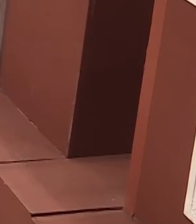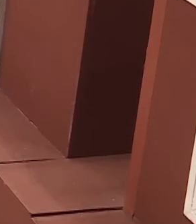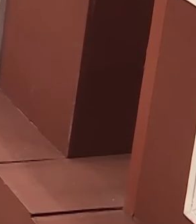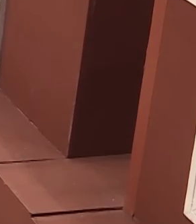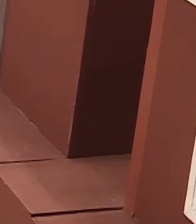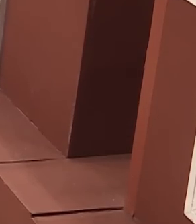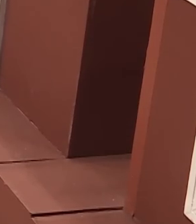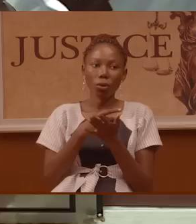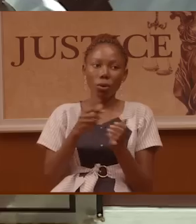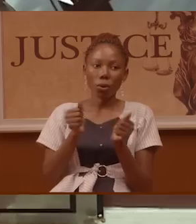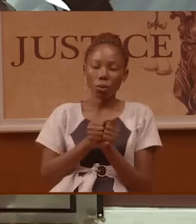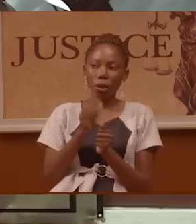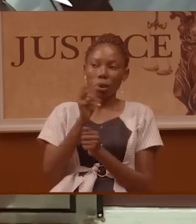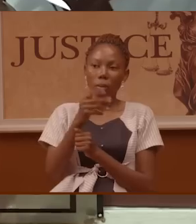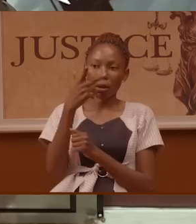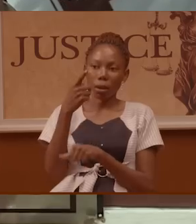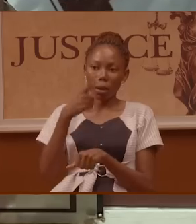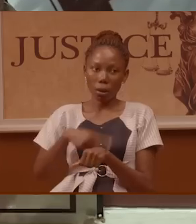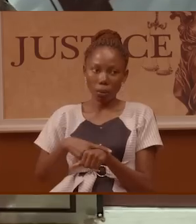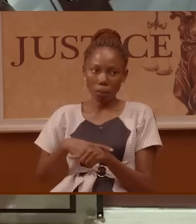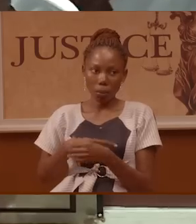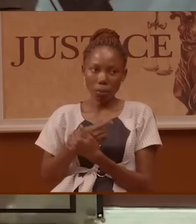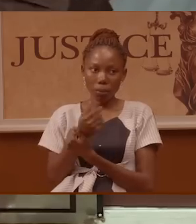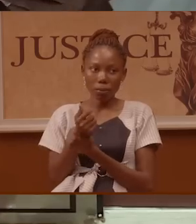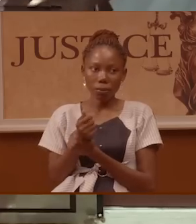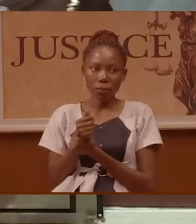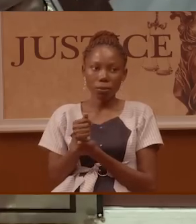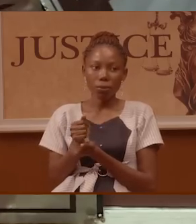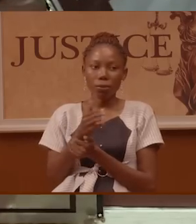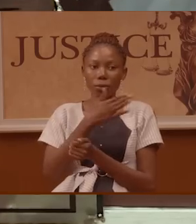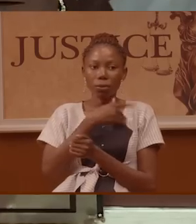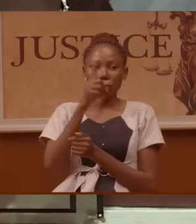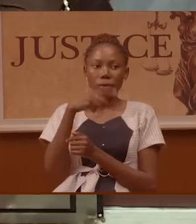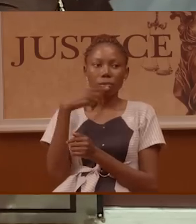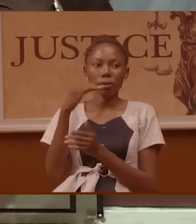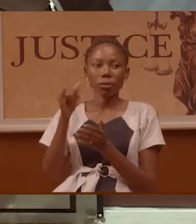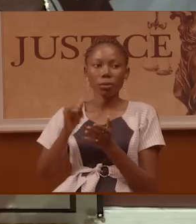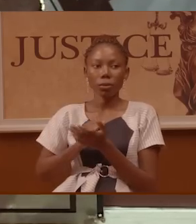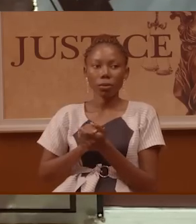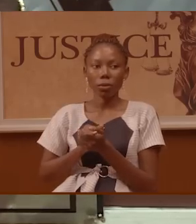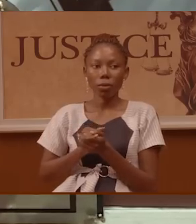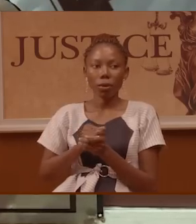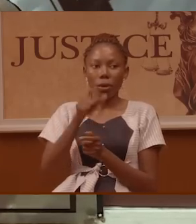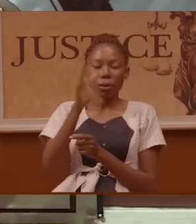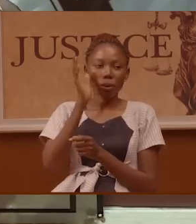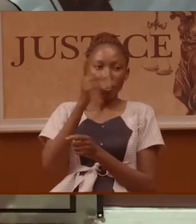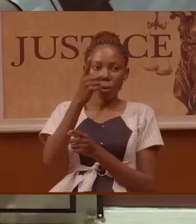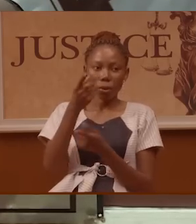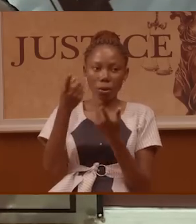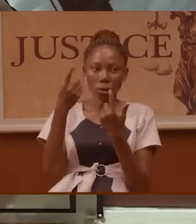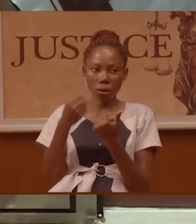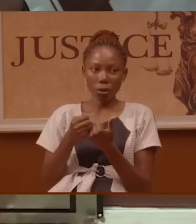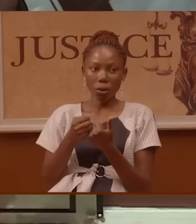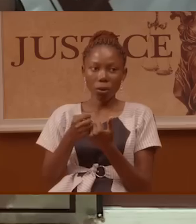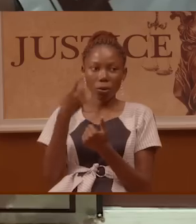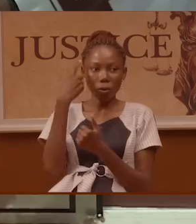him three times. And he said he's going to call, we should give him one